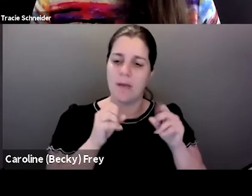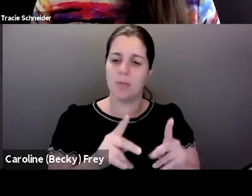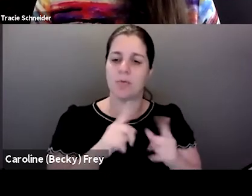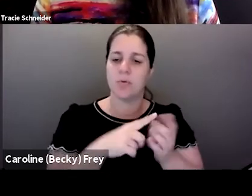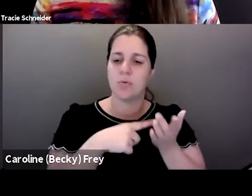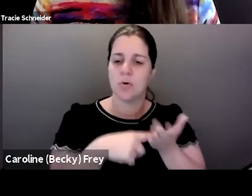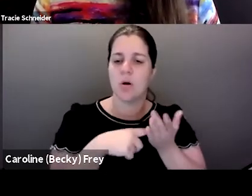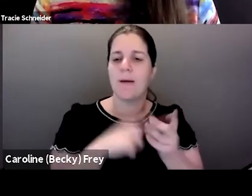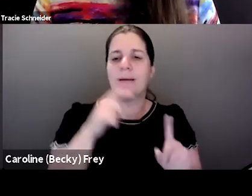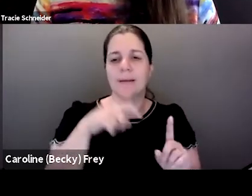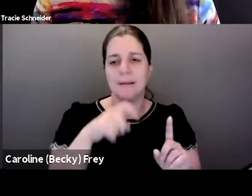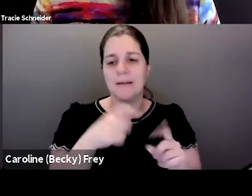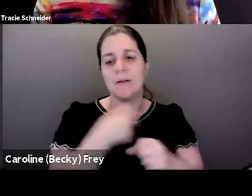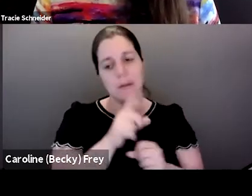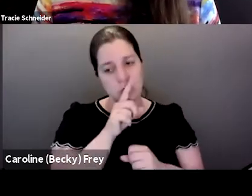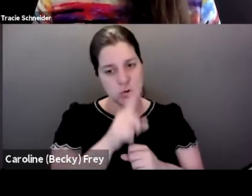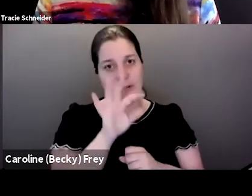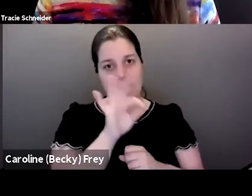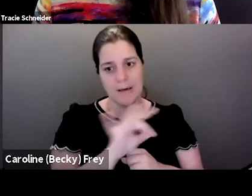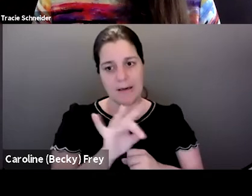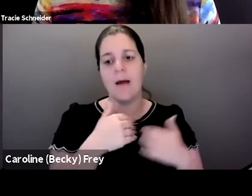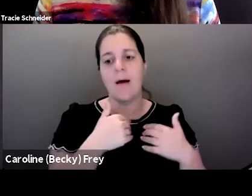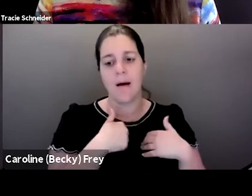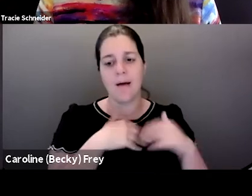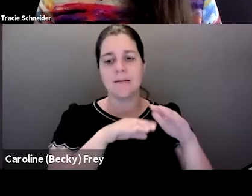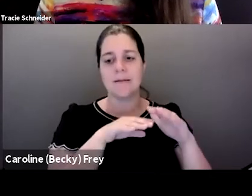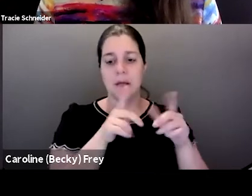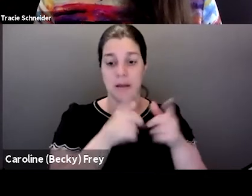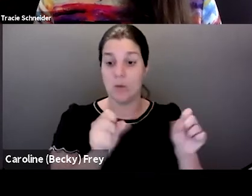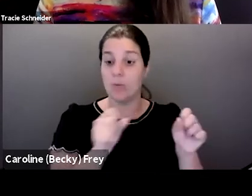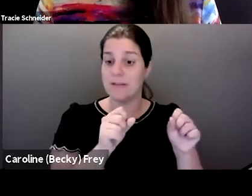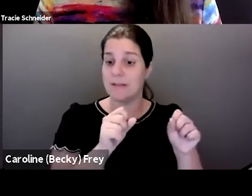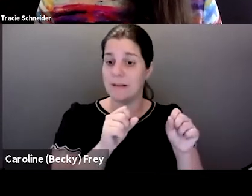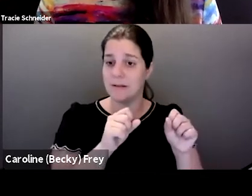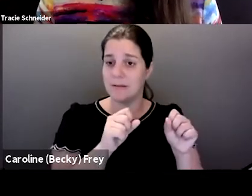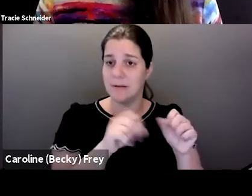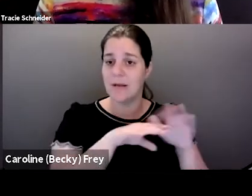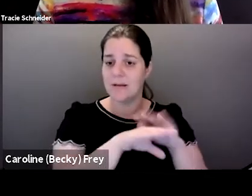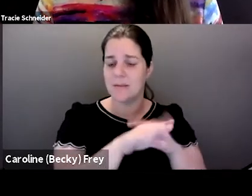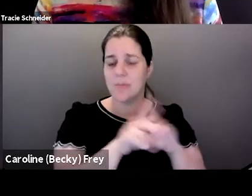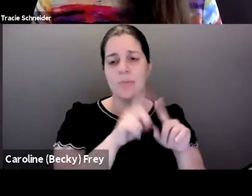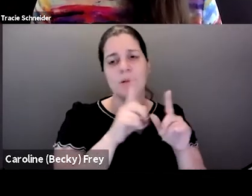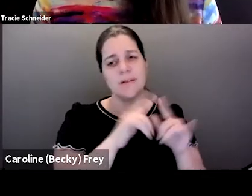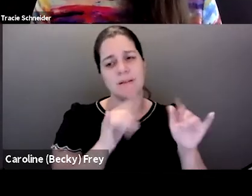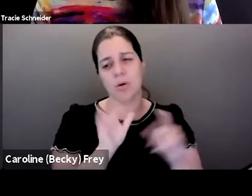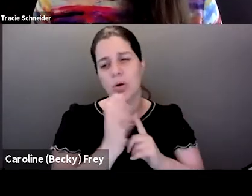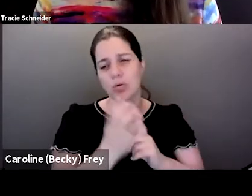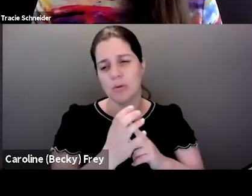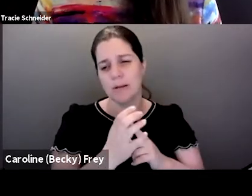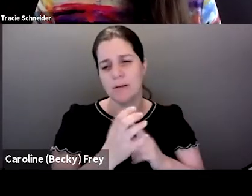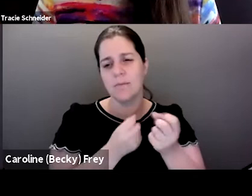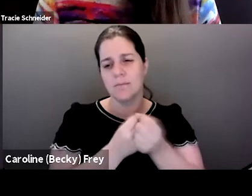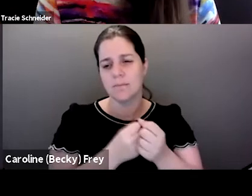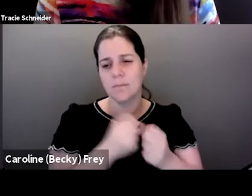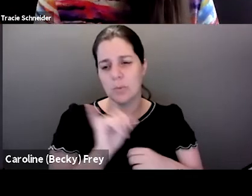need for making sure that 988 is not only linguistically accessible, but also culturally affirmative